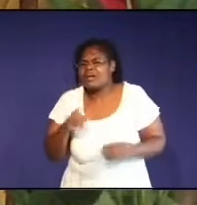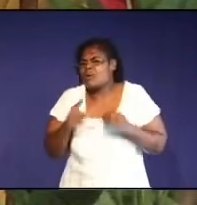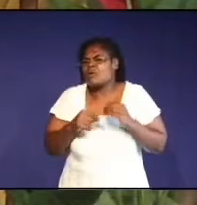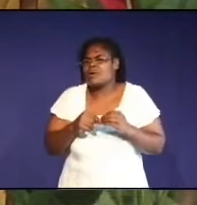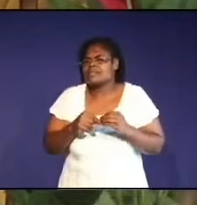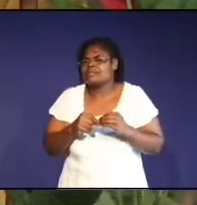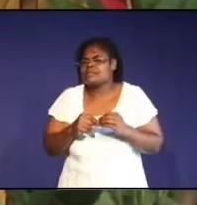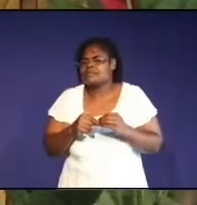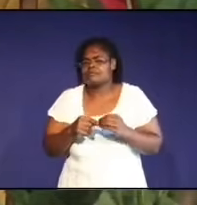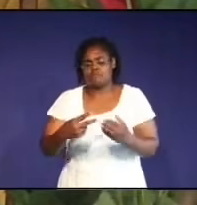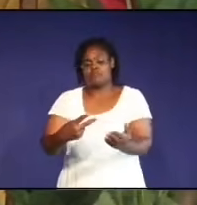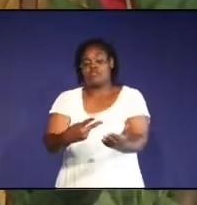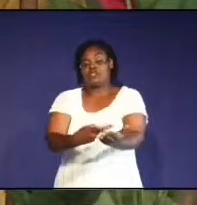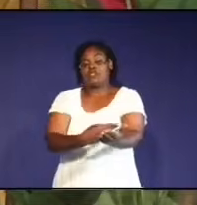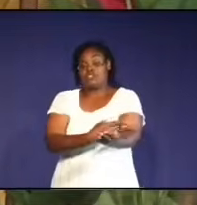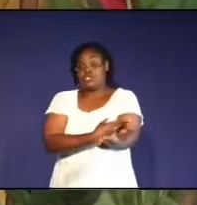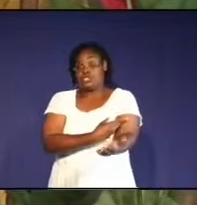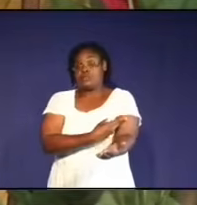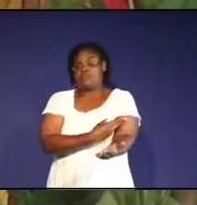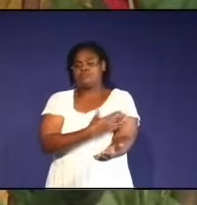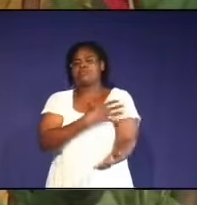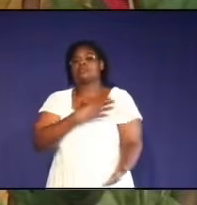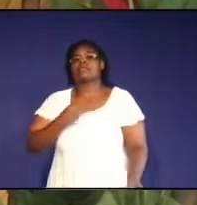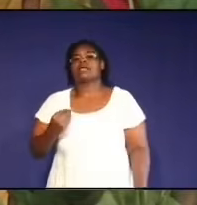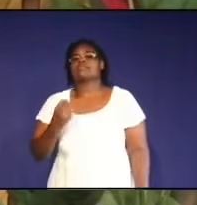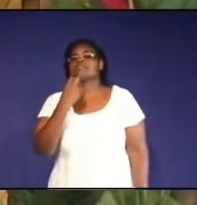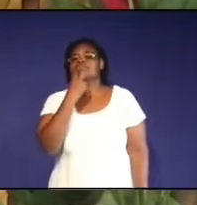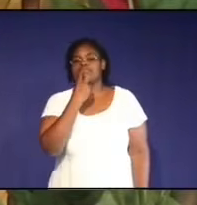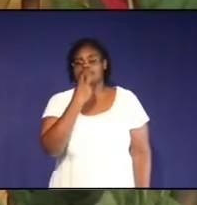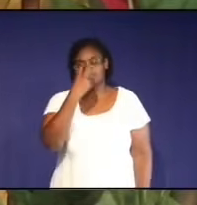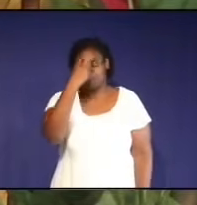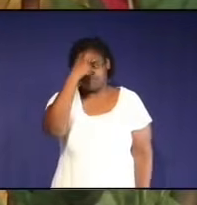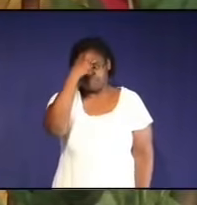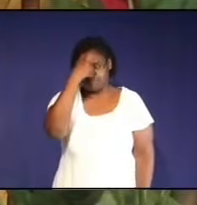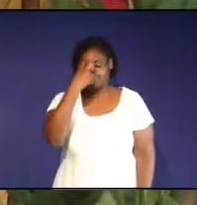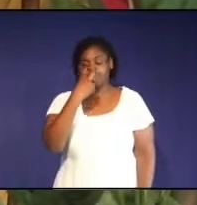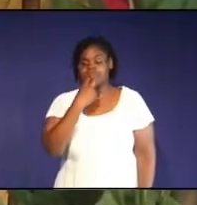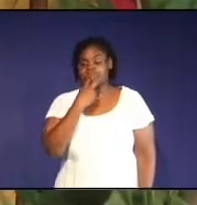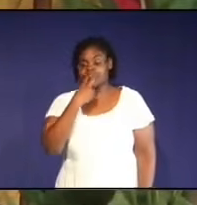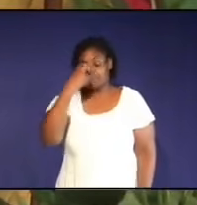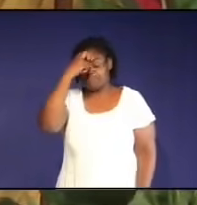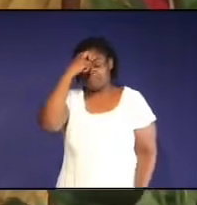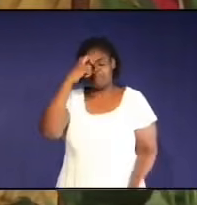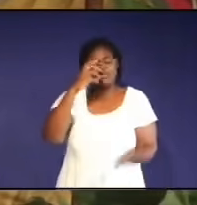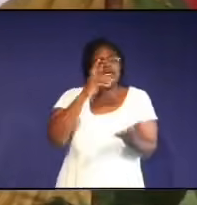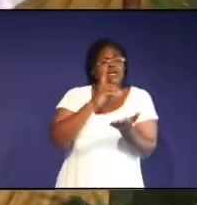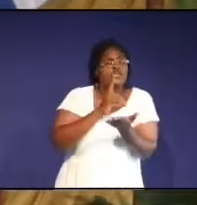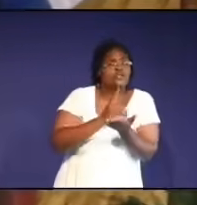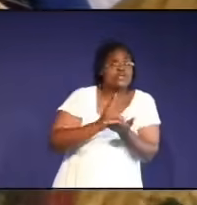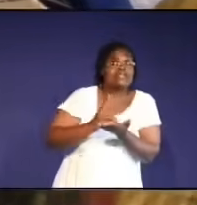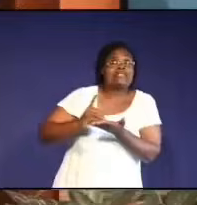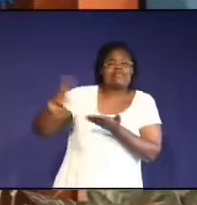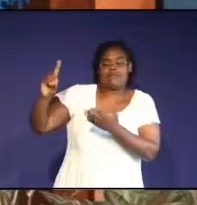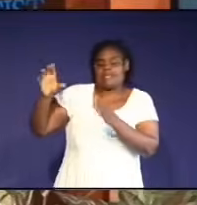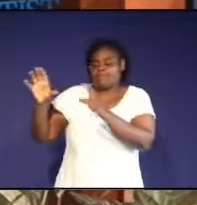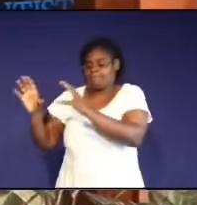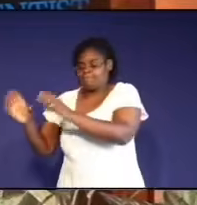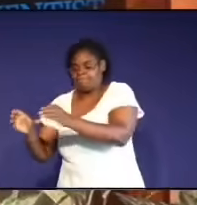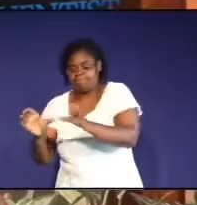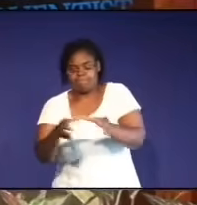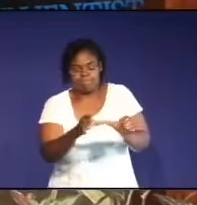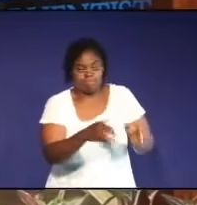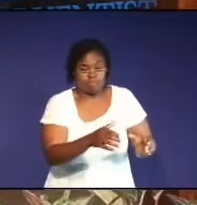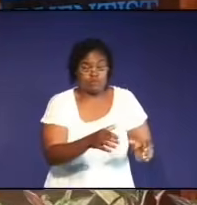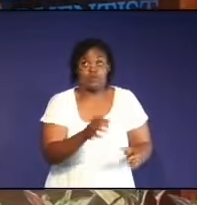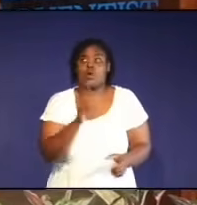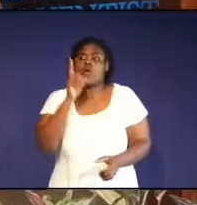Divine classification. Divine separation. He said he'll separate